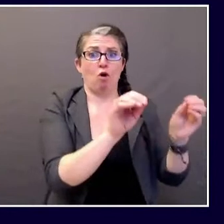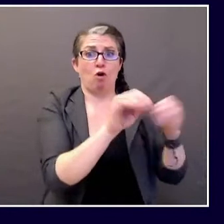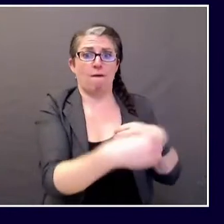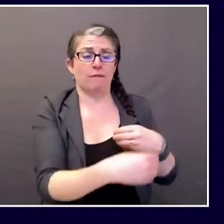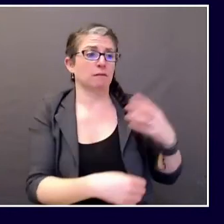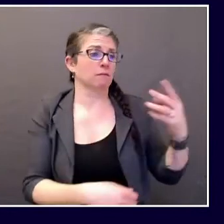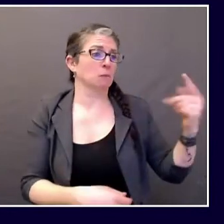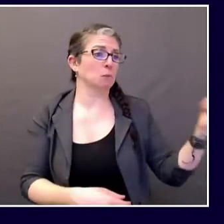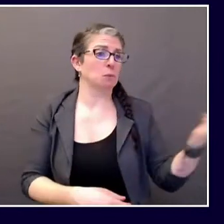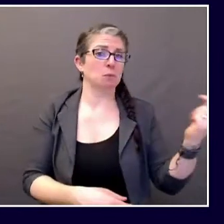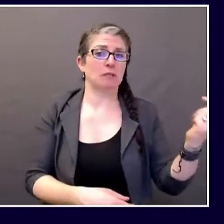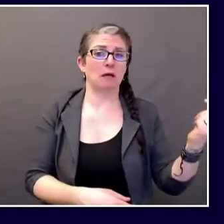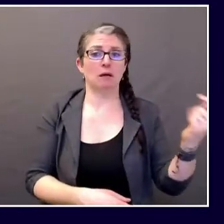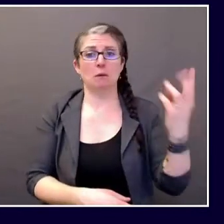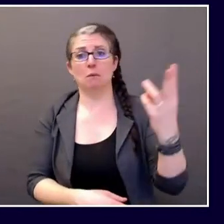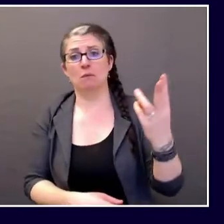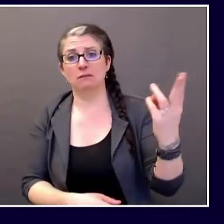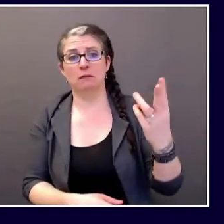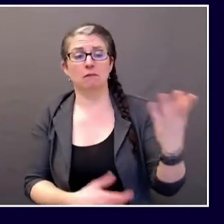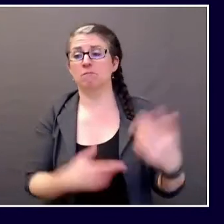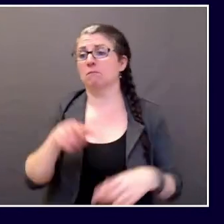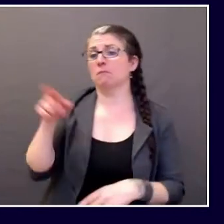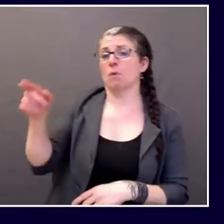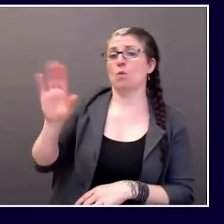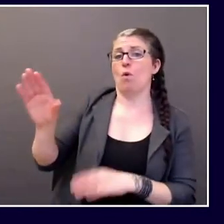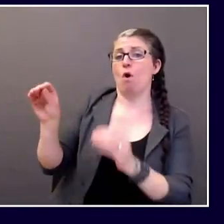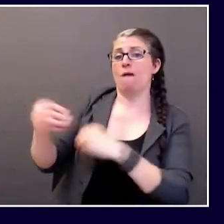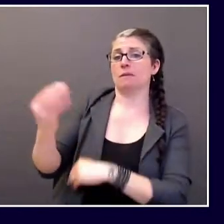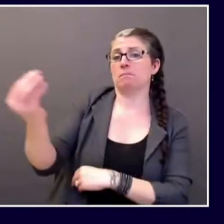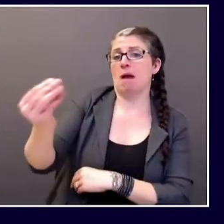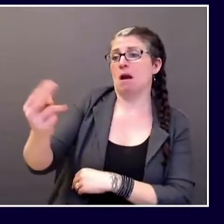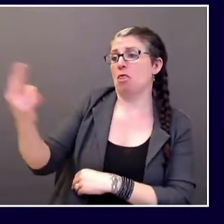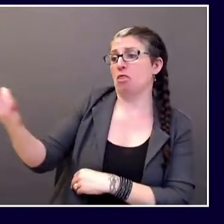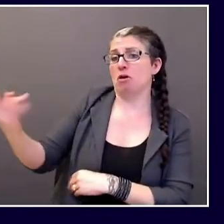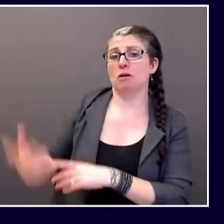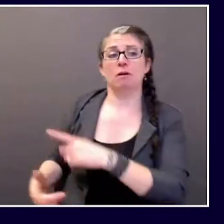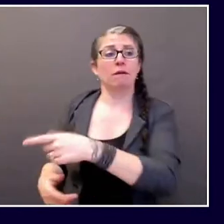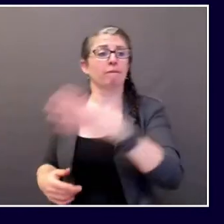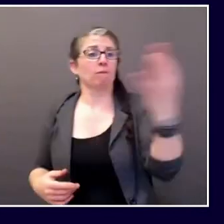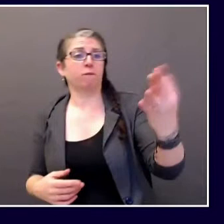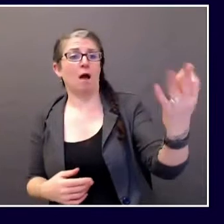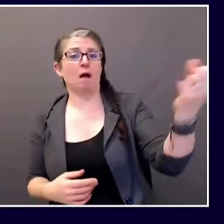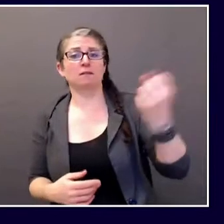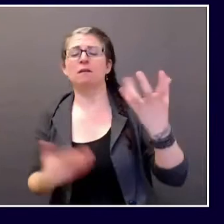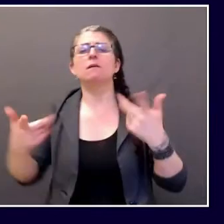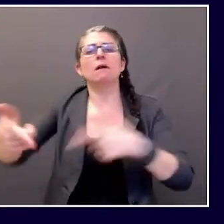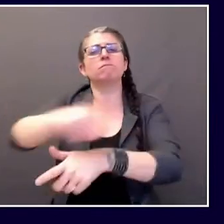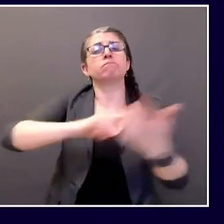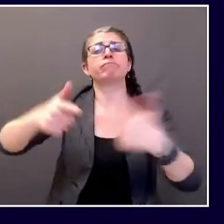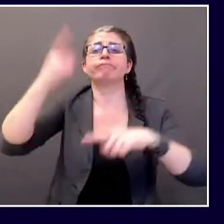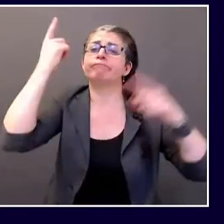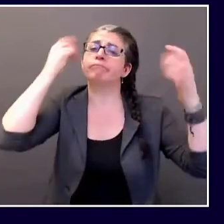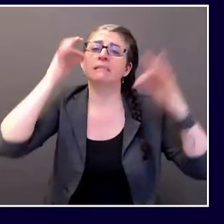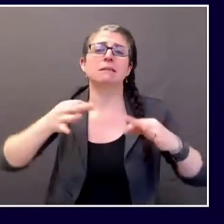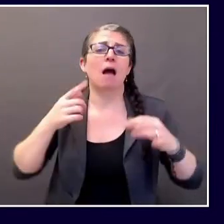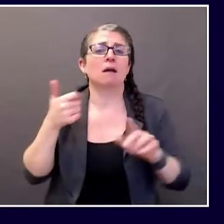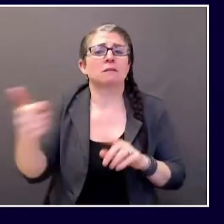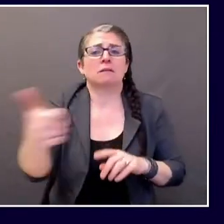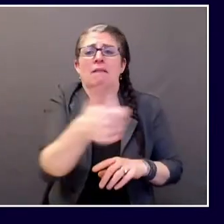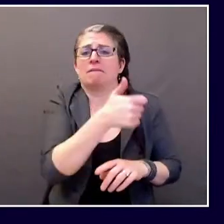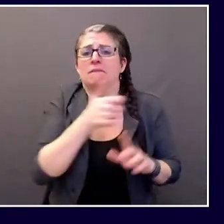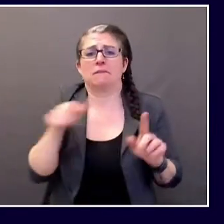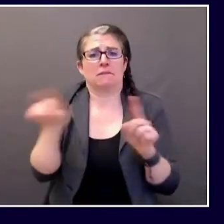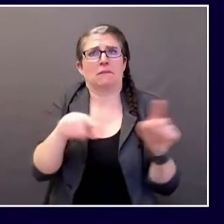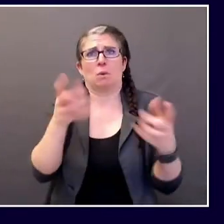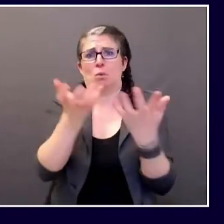of around 1,000 doses per week. So for example, PCHC in Northern Penobscot, last week as well as this week,